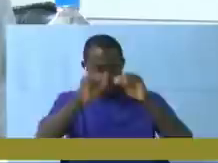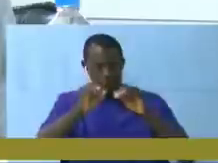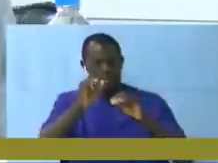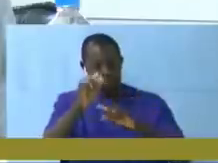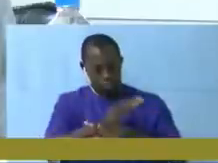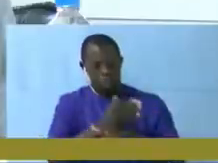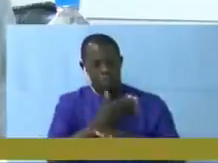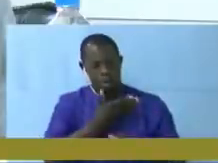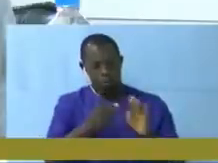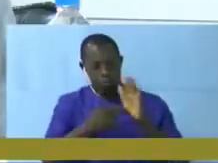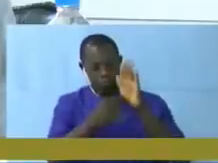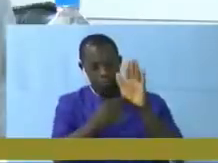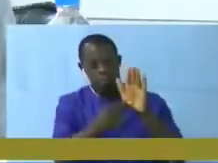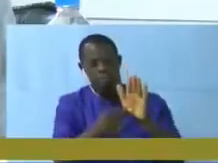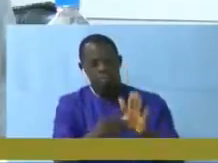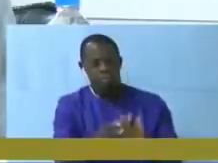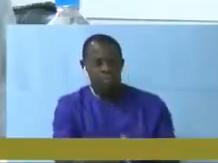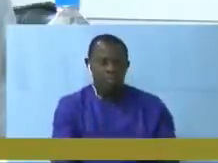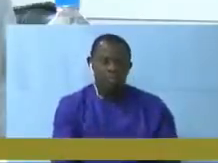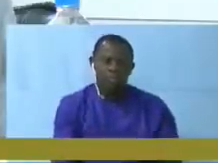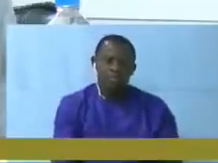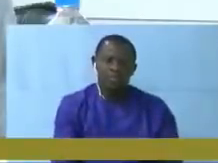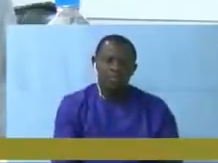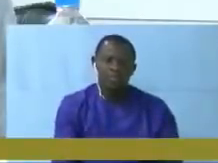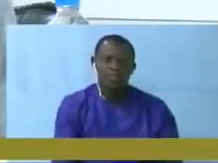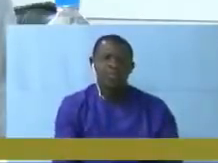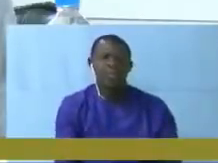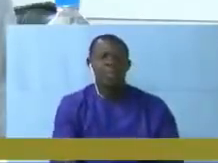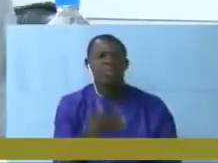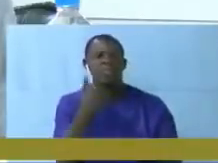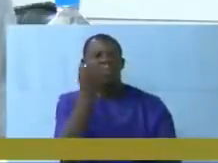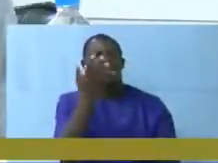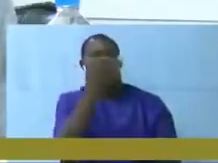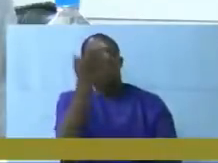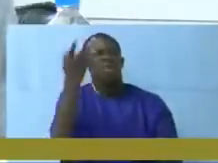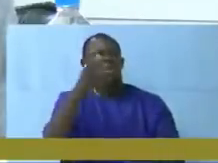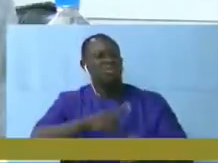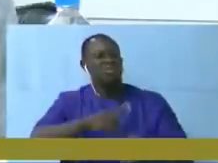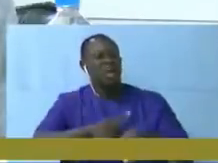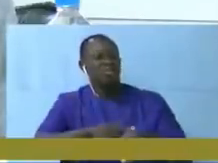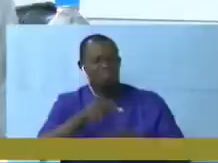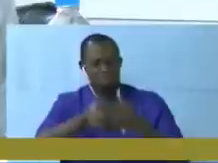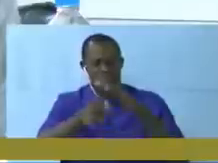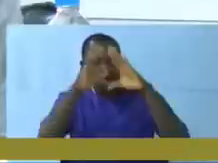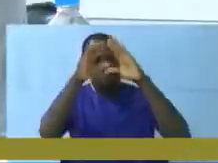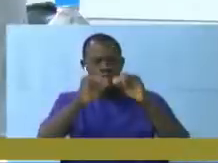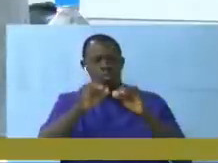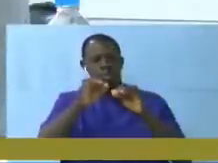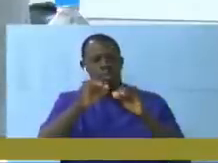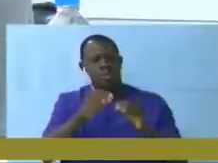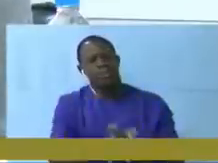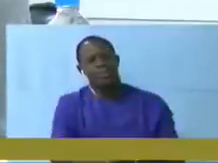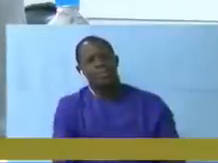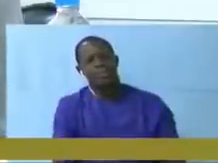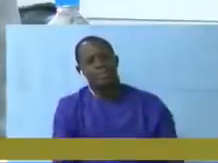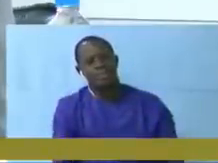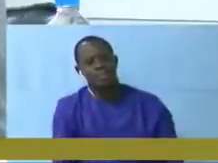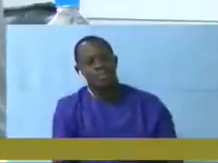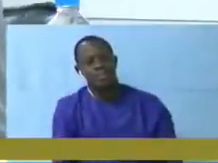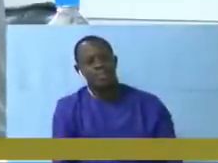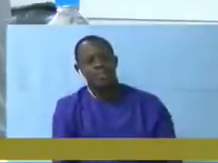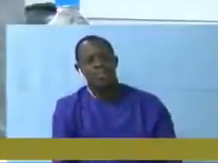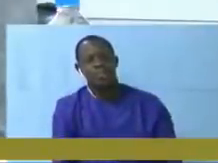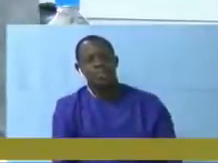ni lolou le president mëna tok ci mandat. How many terms? Let me read what is in the